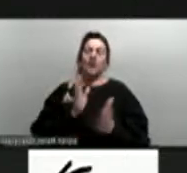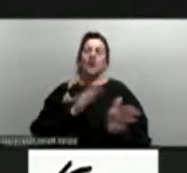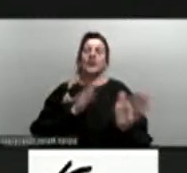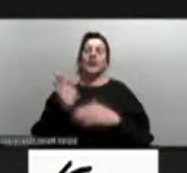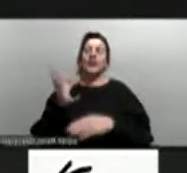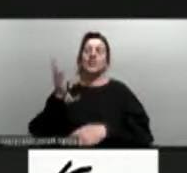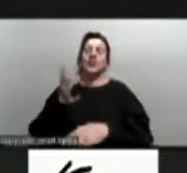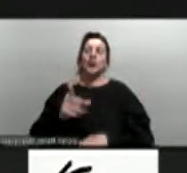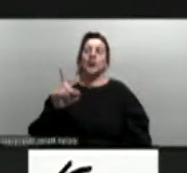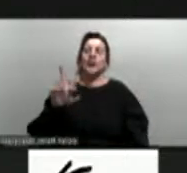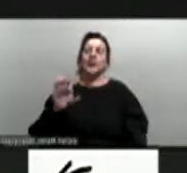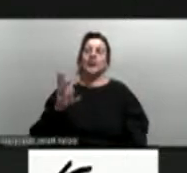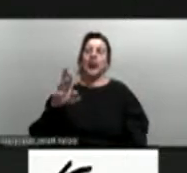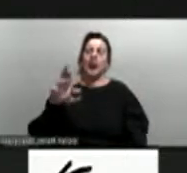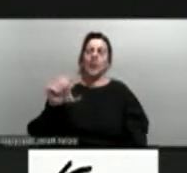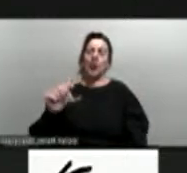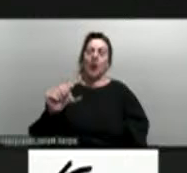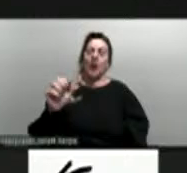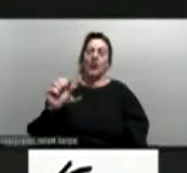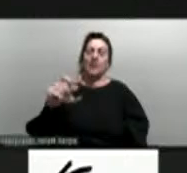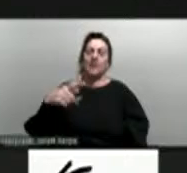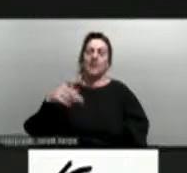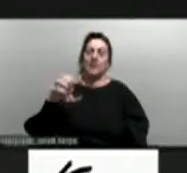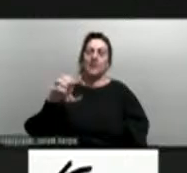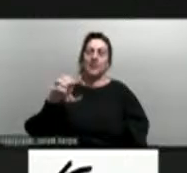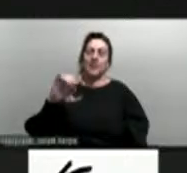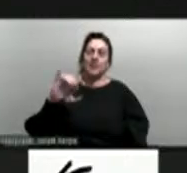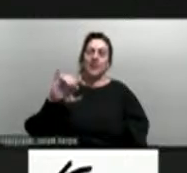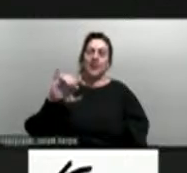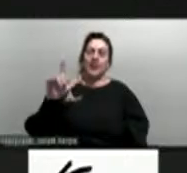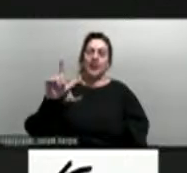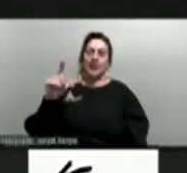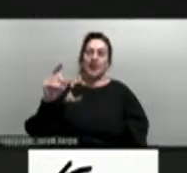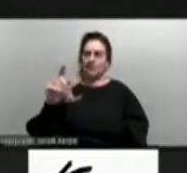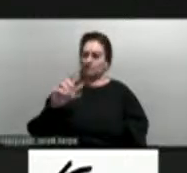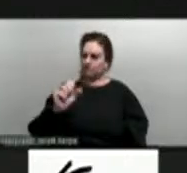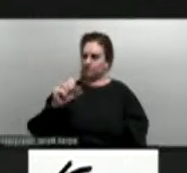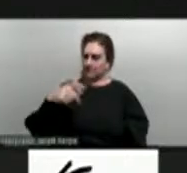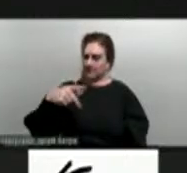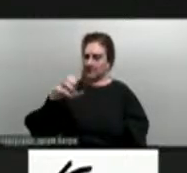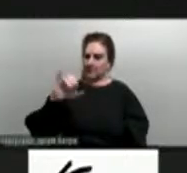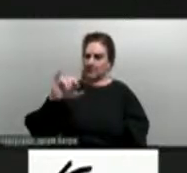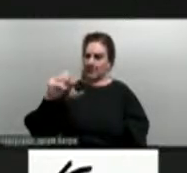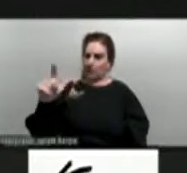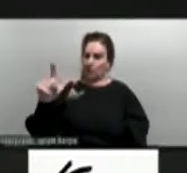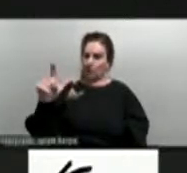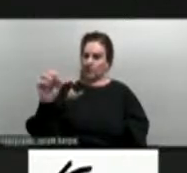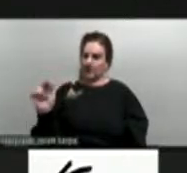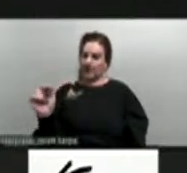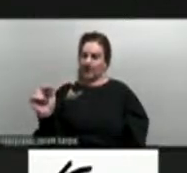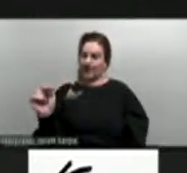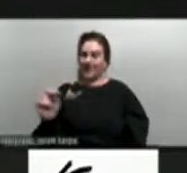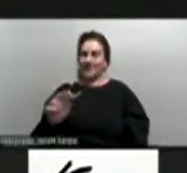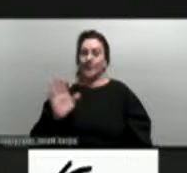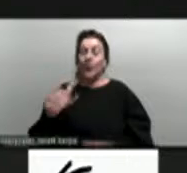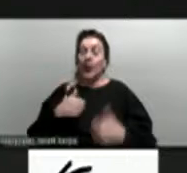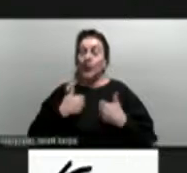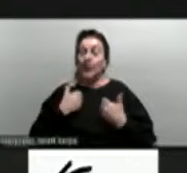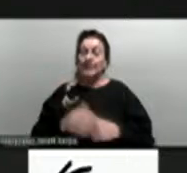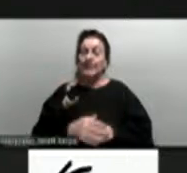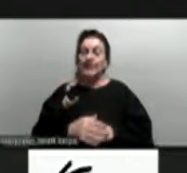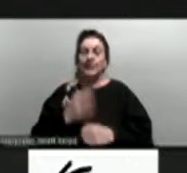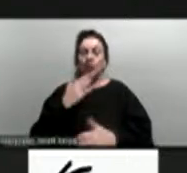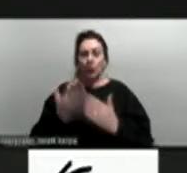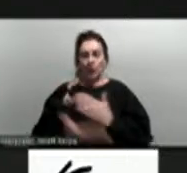Deborah Spiegelman. Deborah Spiegelman, please unmute your mic and state your name and address for the record. Good morning,